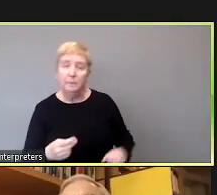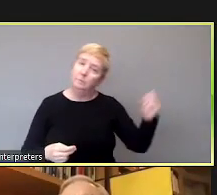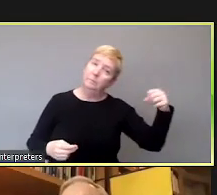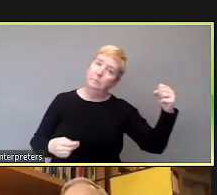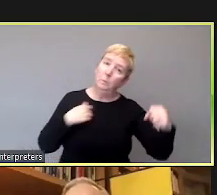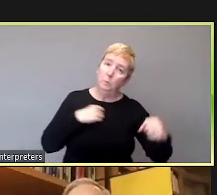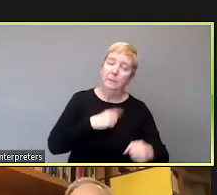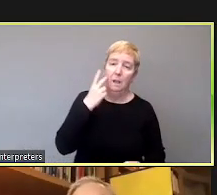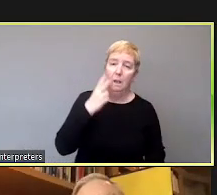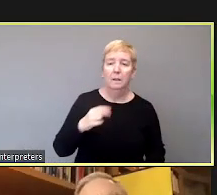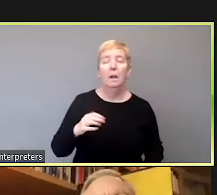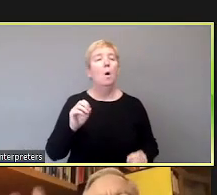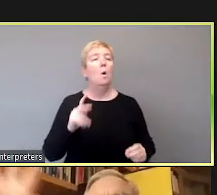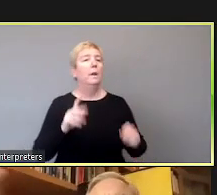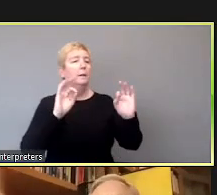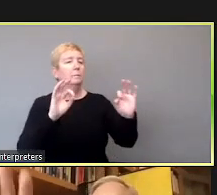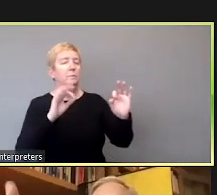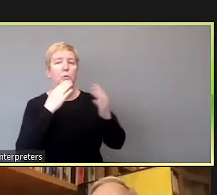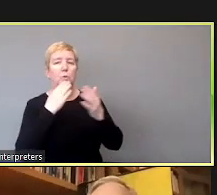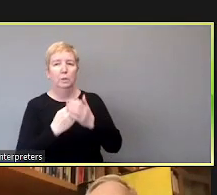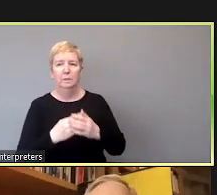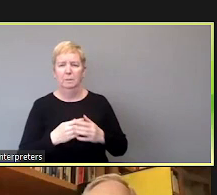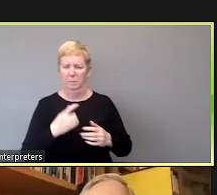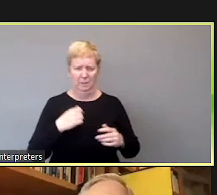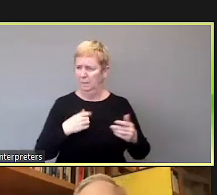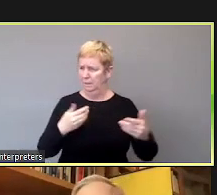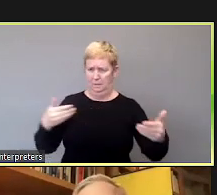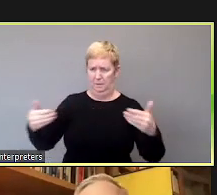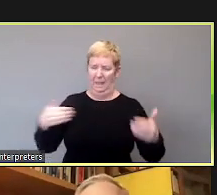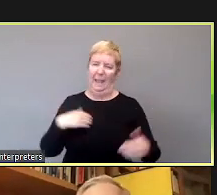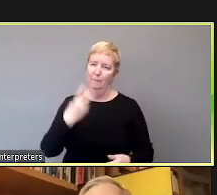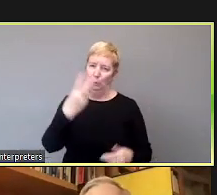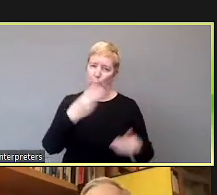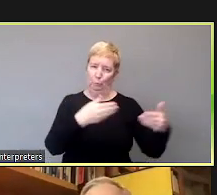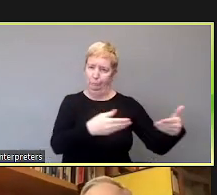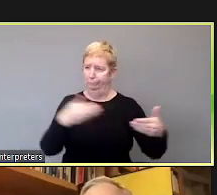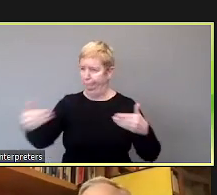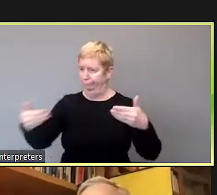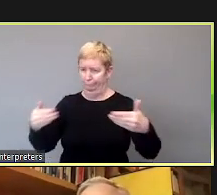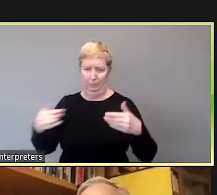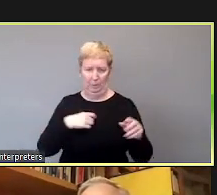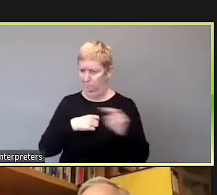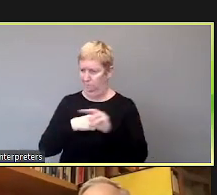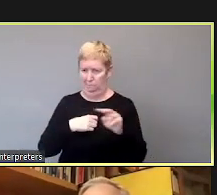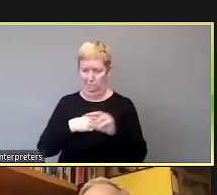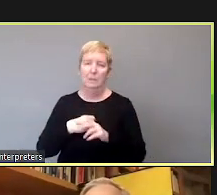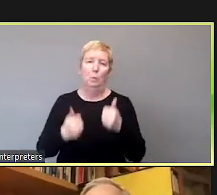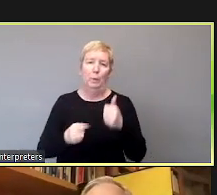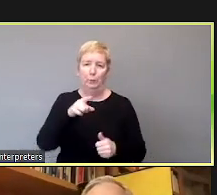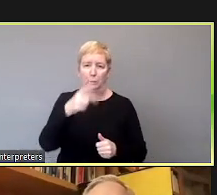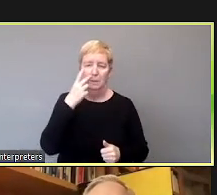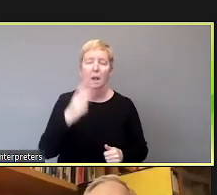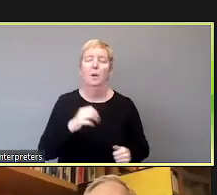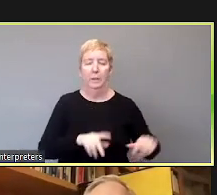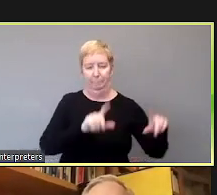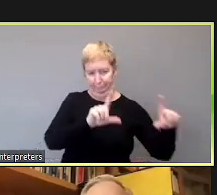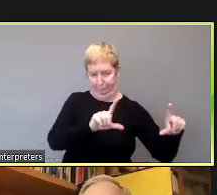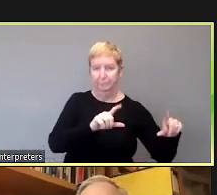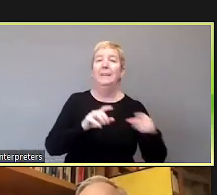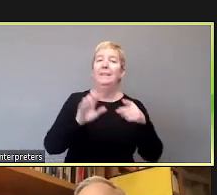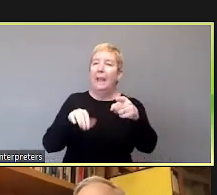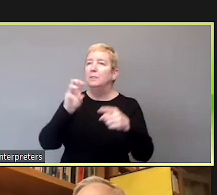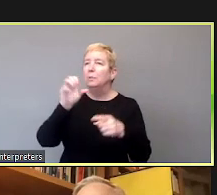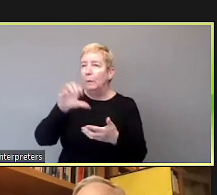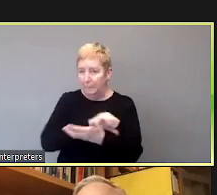All it. right, good. Because what was on my other screen was different, was the slides, but that's fine. So here's the website. And I'm going to show you